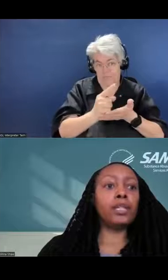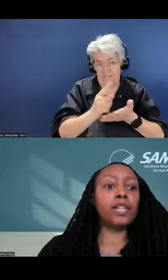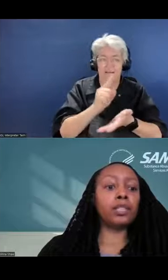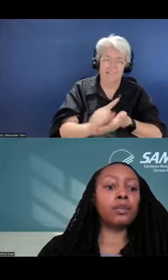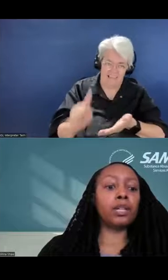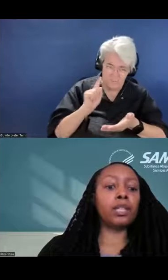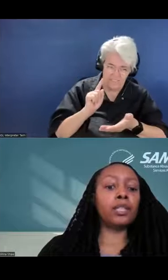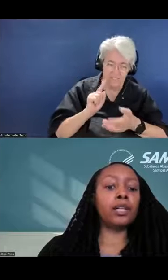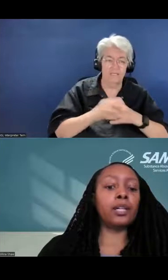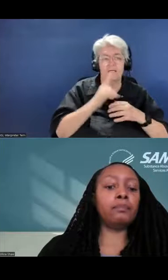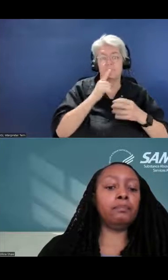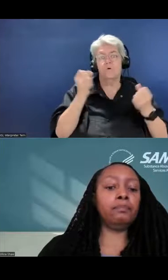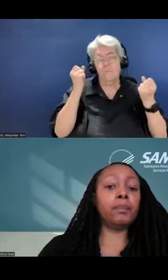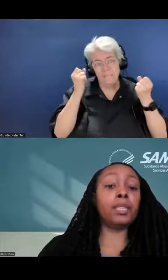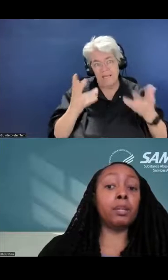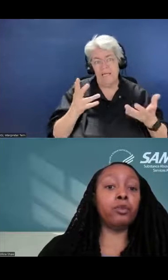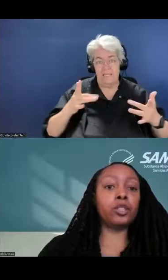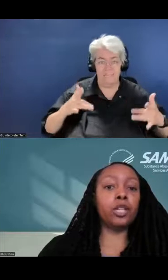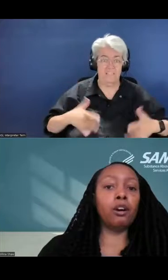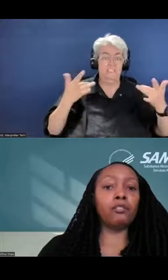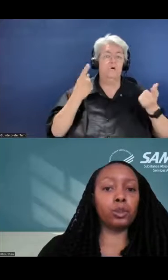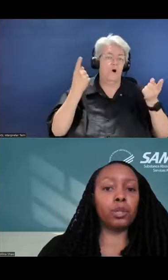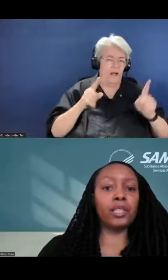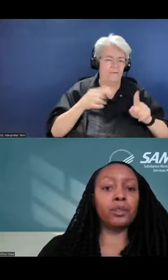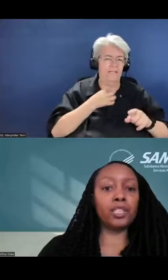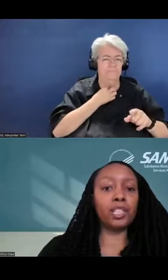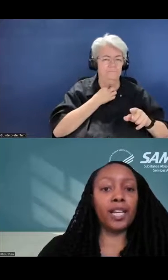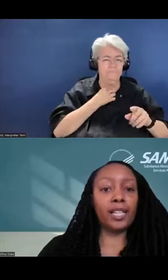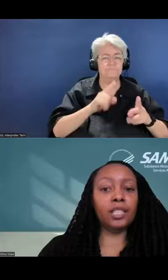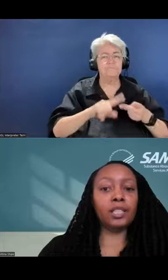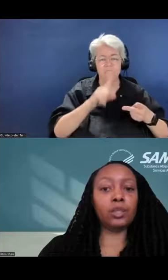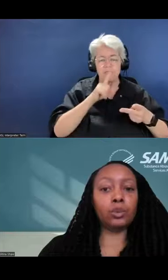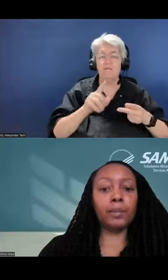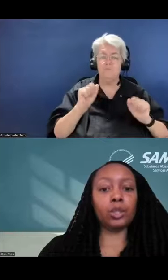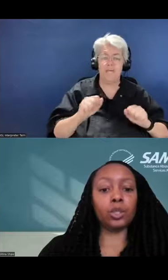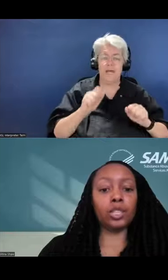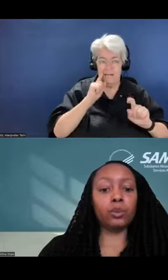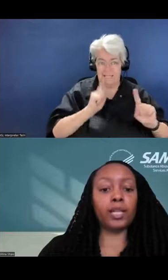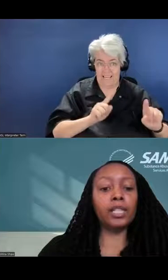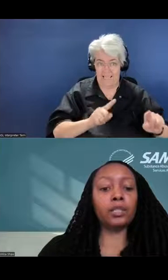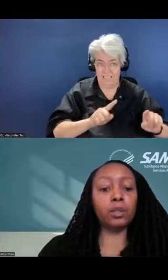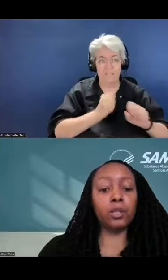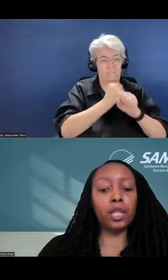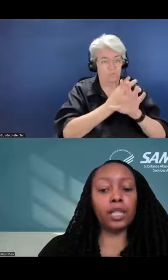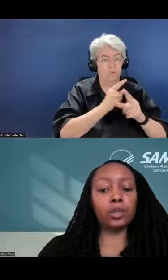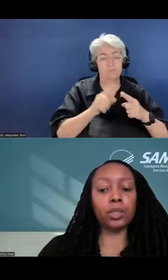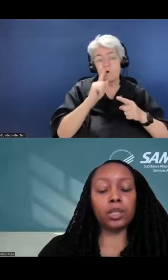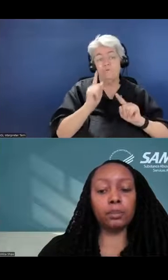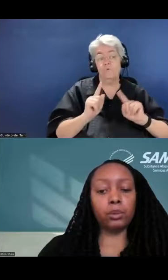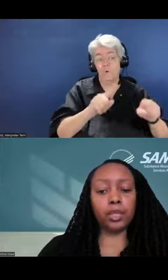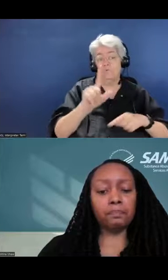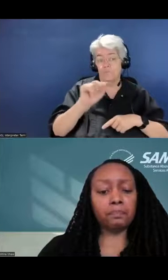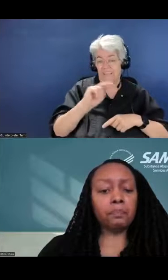so many events going on, that some of which are virtual and you can still attend, and I just want to make sure that you're aware. So if you go to the link that